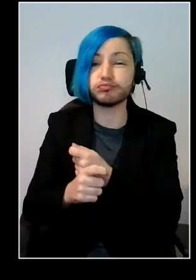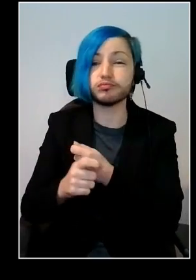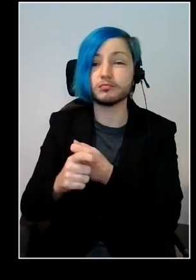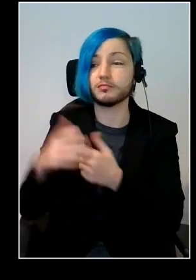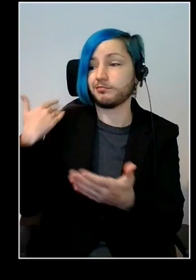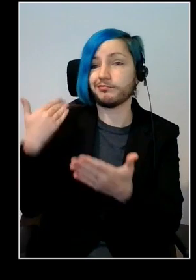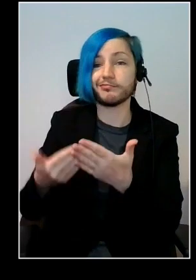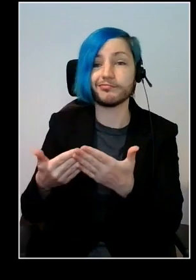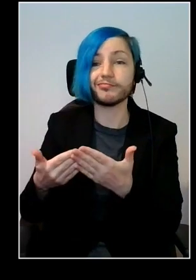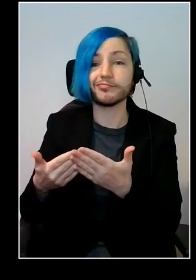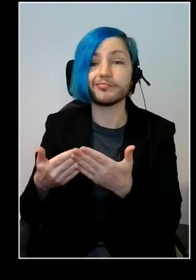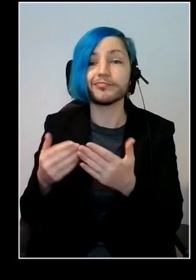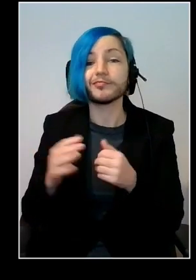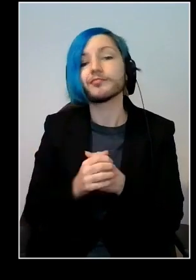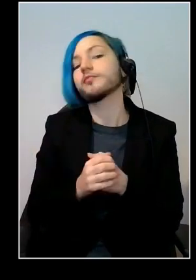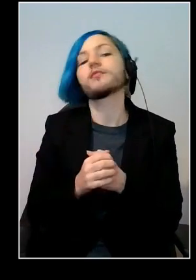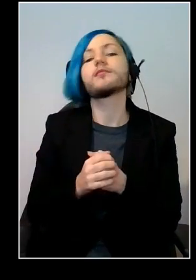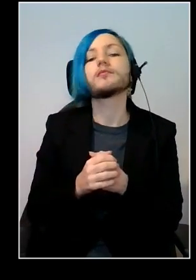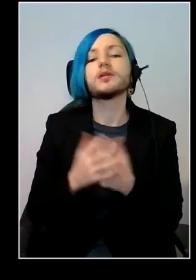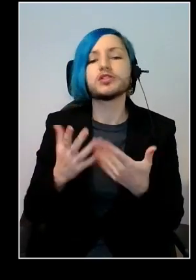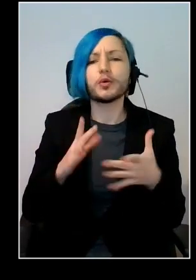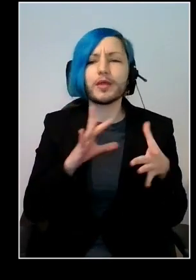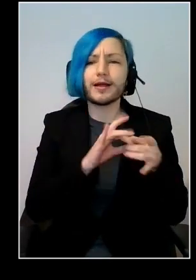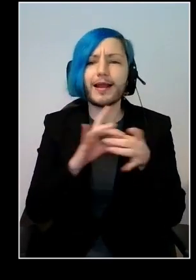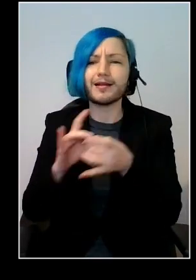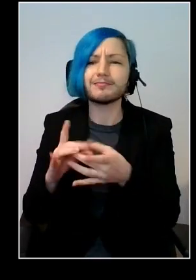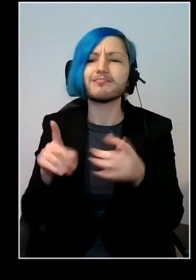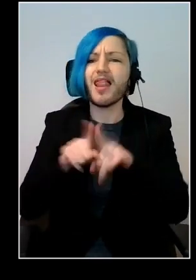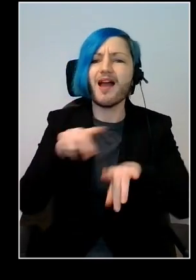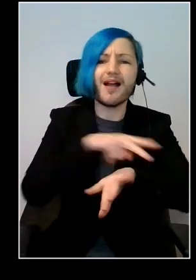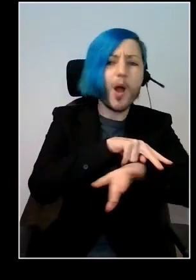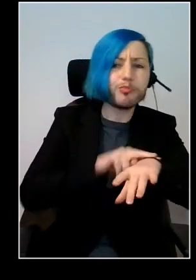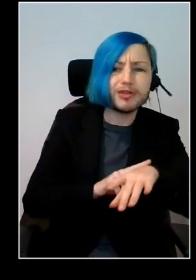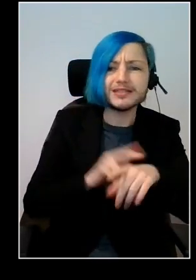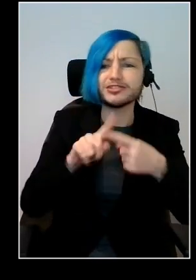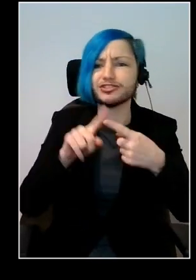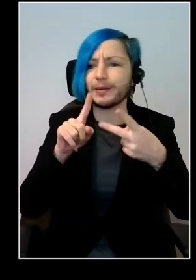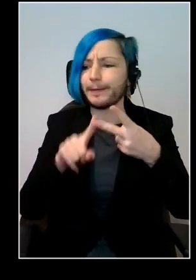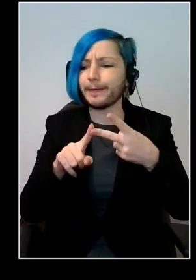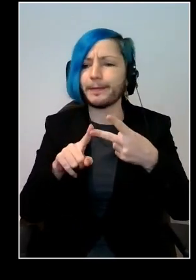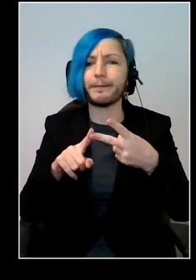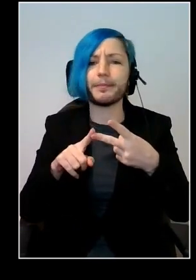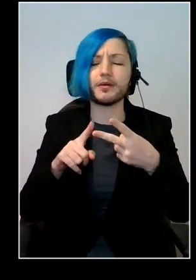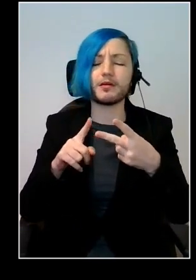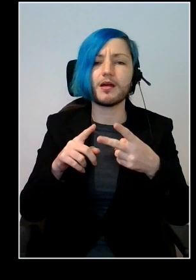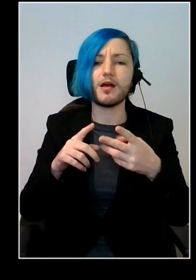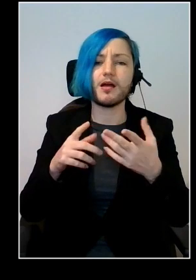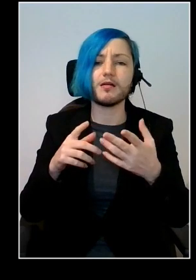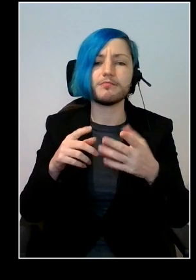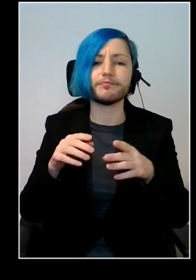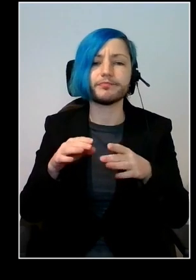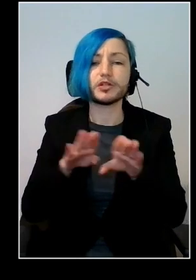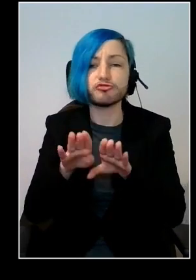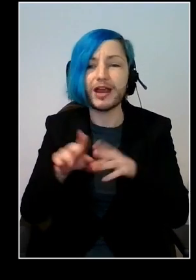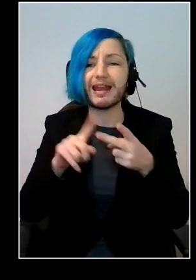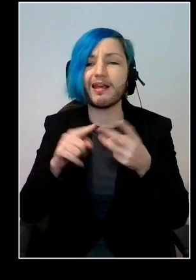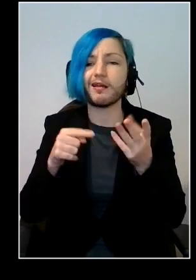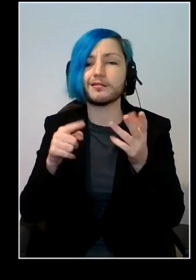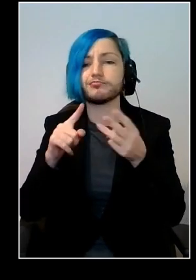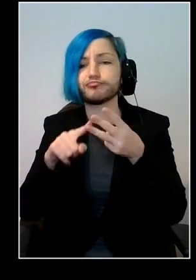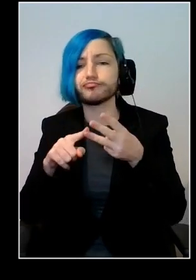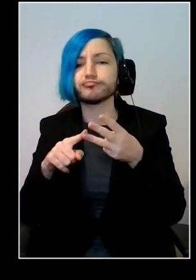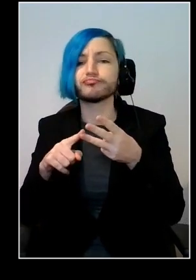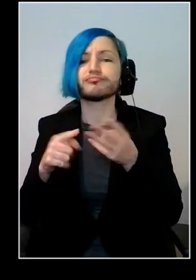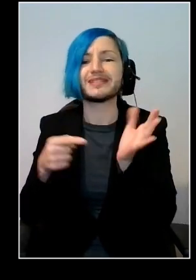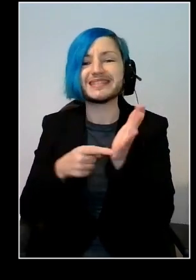through programs such as apprenticeships, traineeships and T-levels is real high quality. And I think